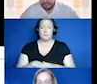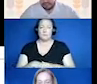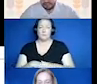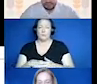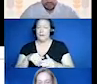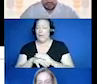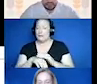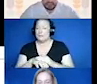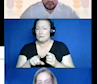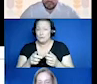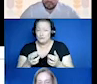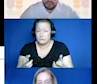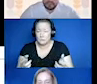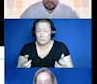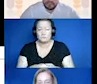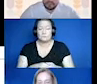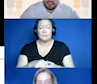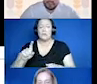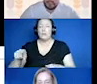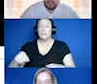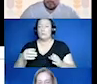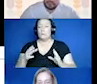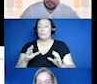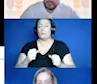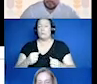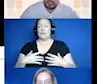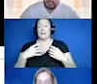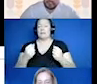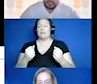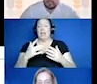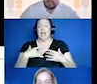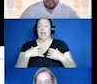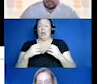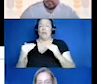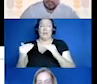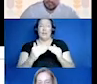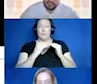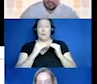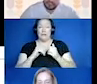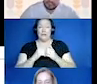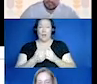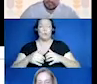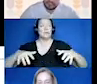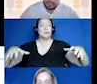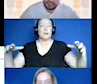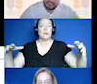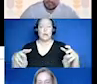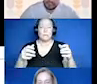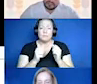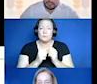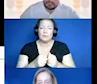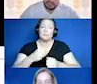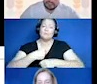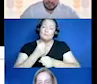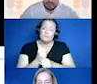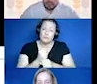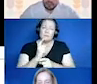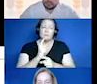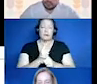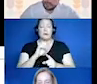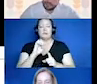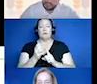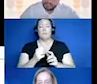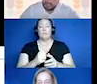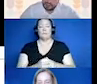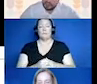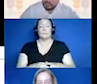resources. The only way we can achieve health equity for Arizonans is by coming together to create those environments. We hope